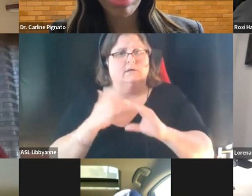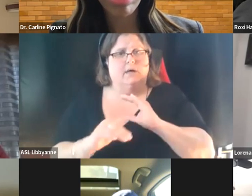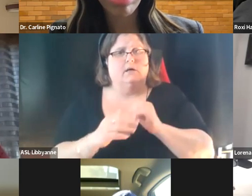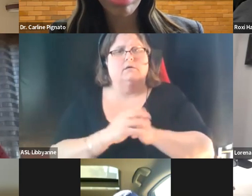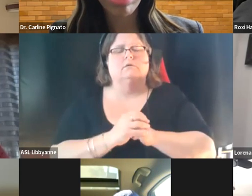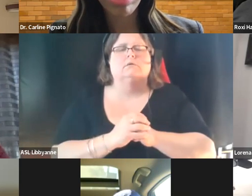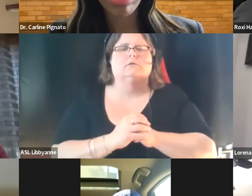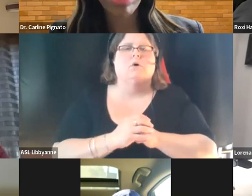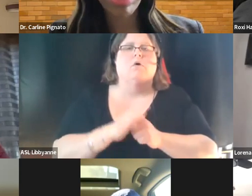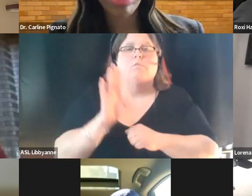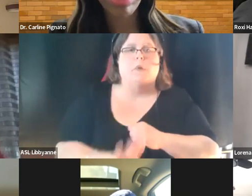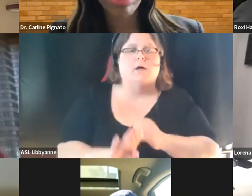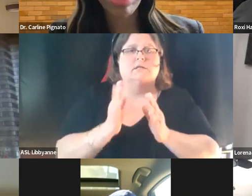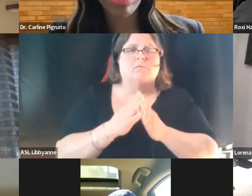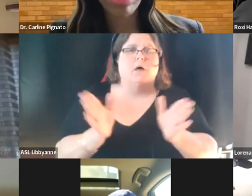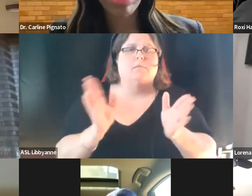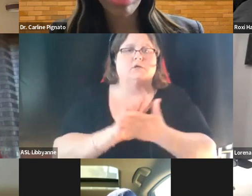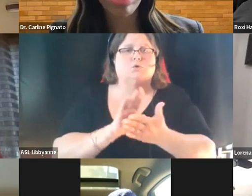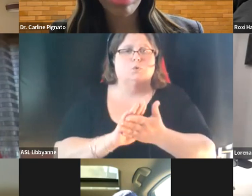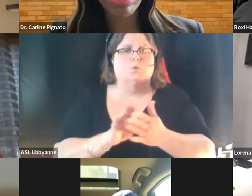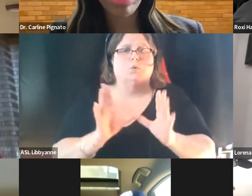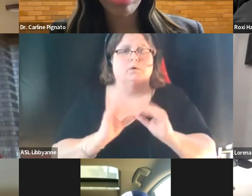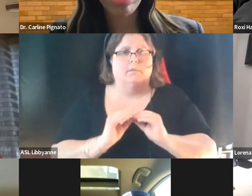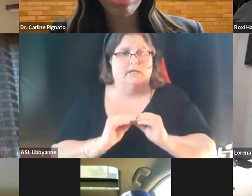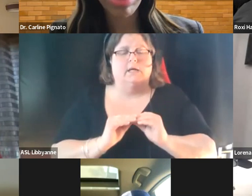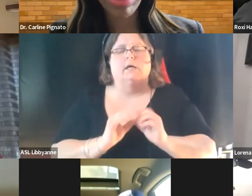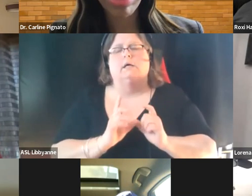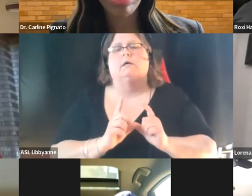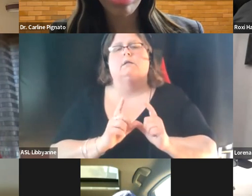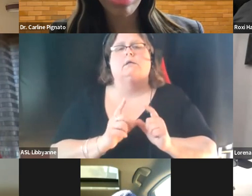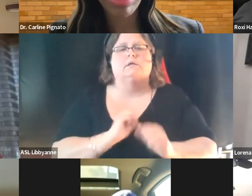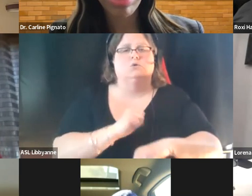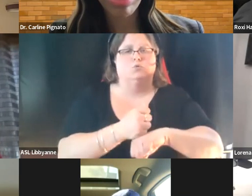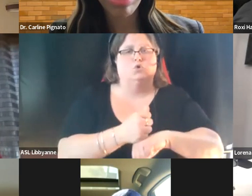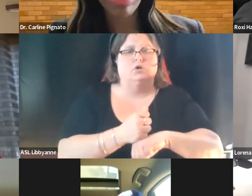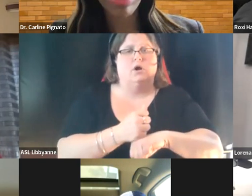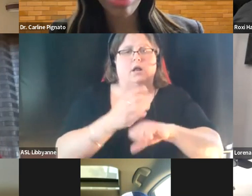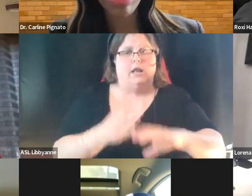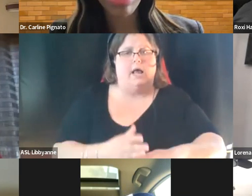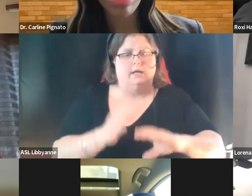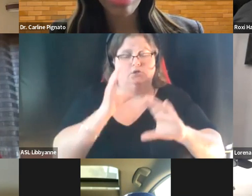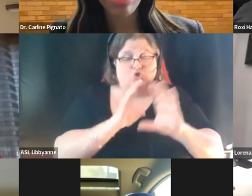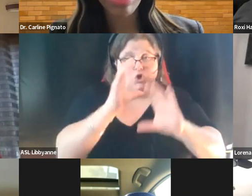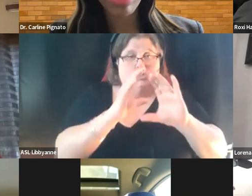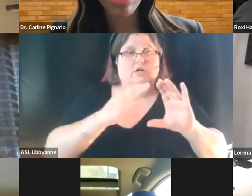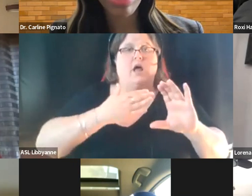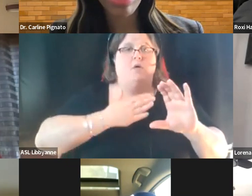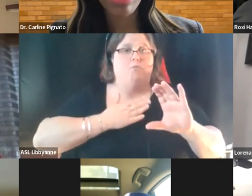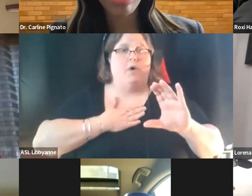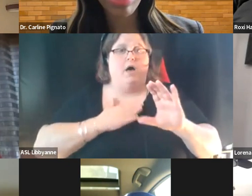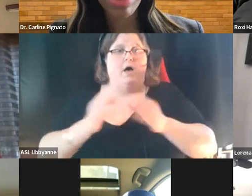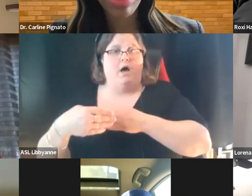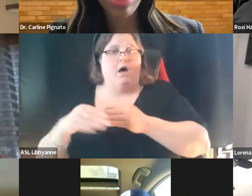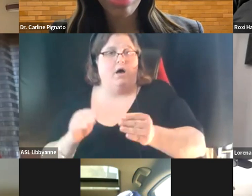behalf of the Boston Public School Committee, the superintendent search, and my office, Councillor at Large Julia Mejia, the